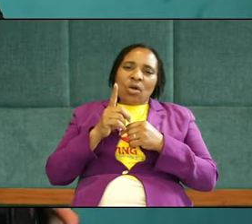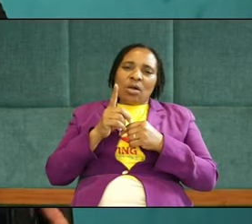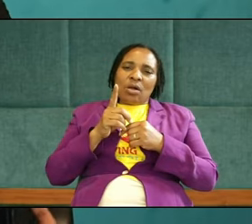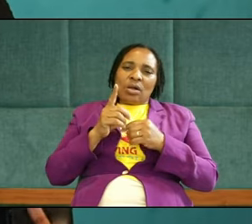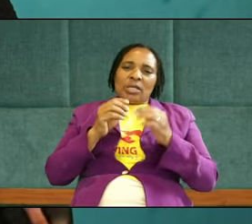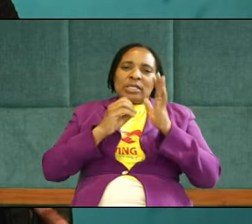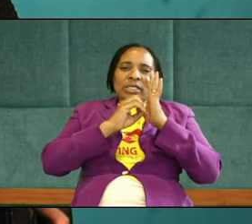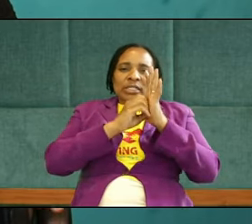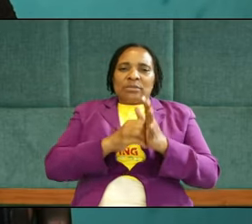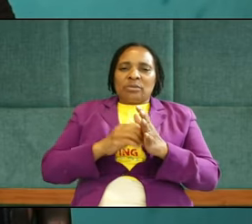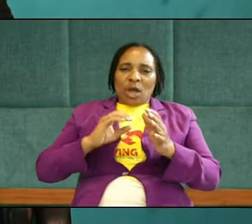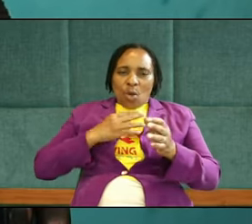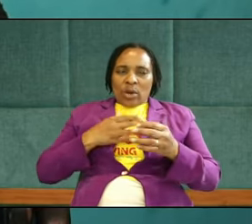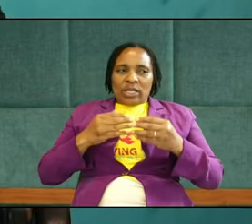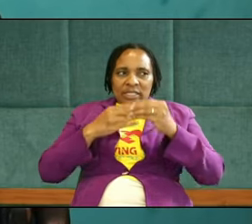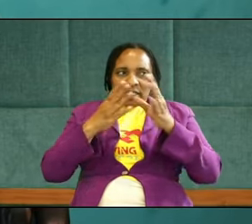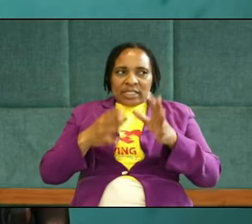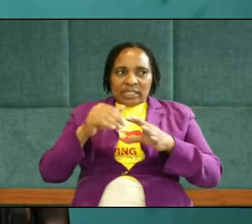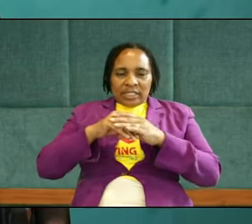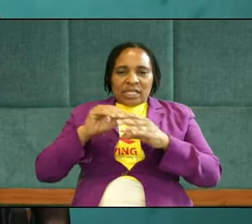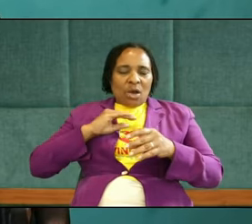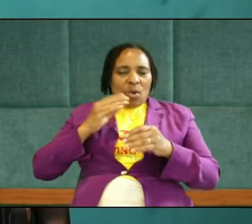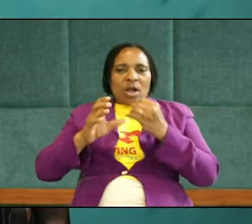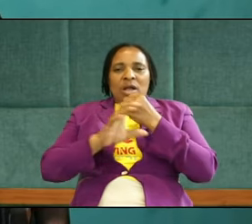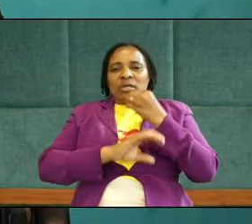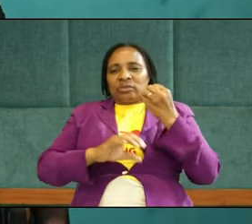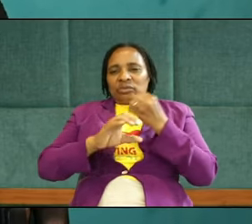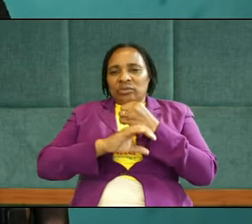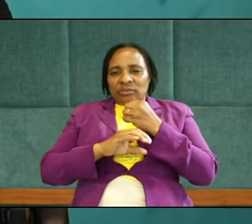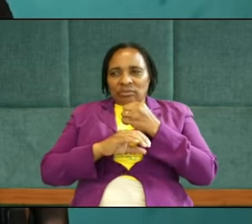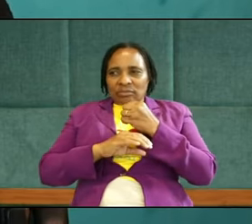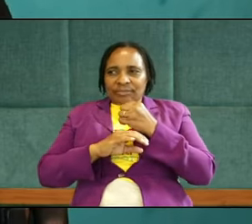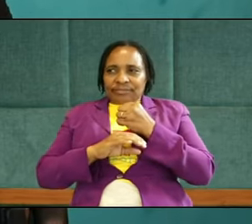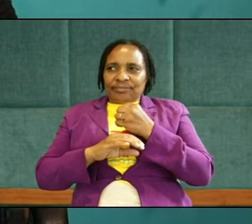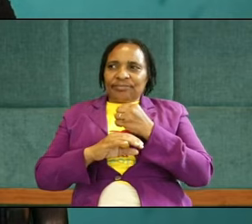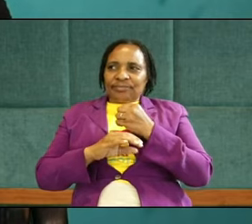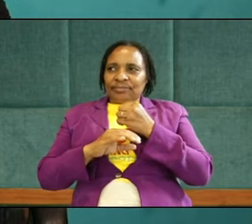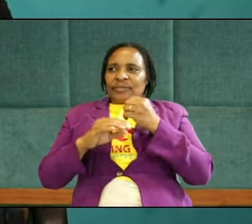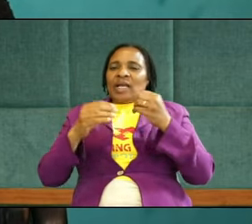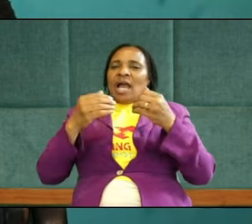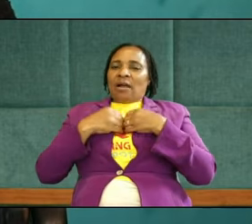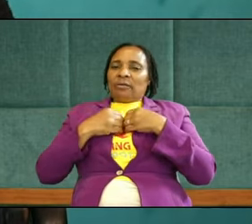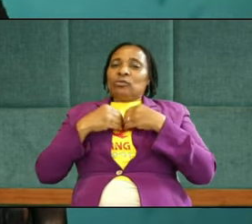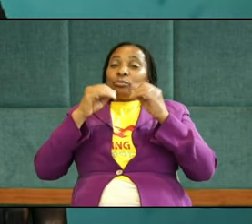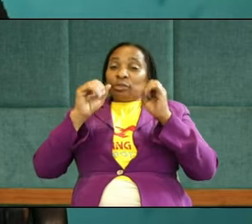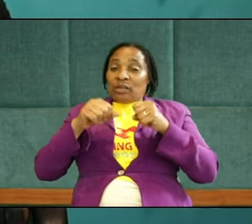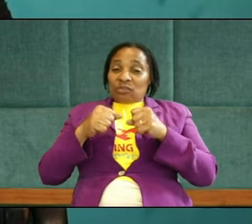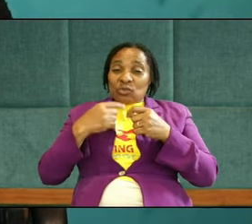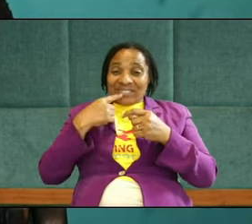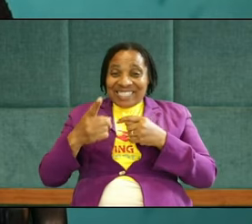let's give examples of our leaders in our country. They have to be able to